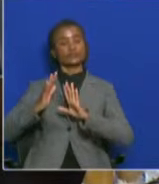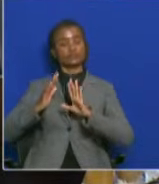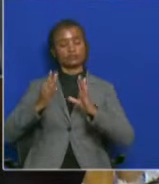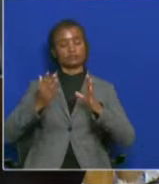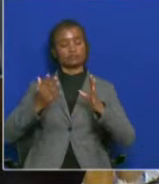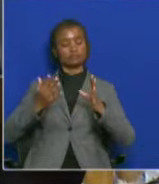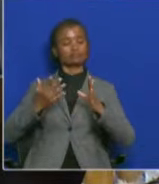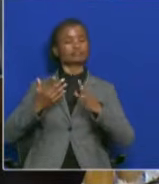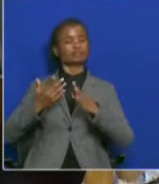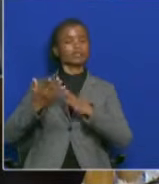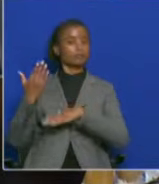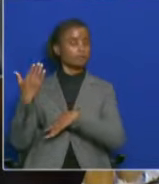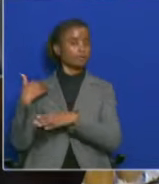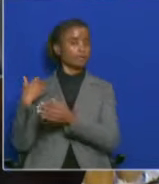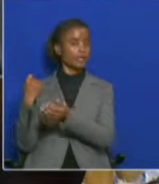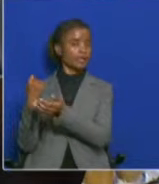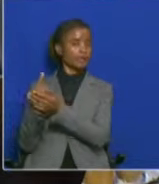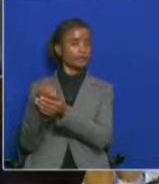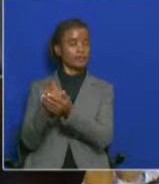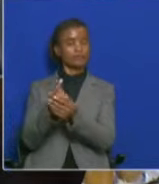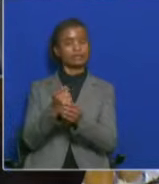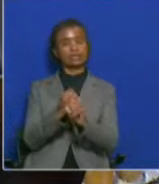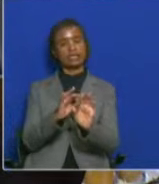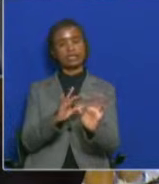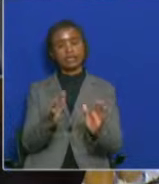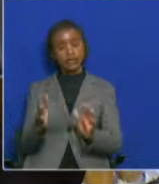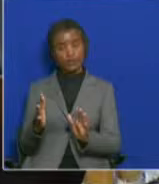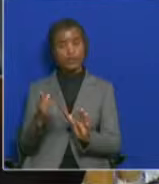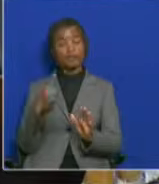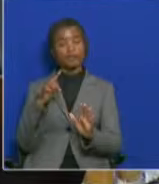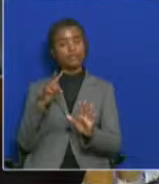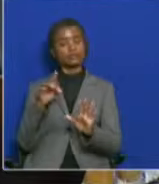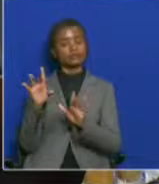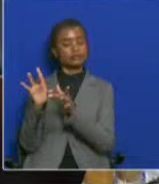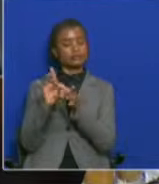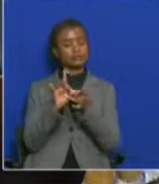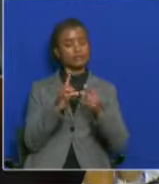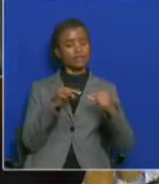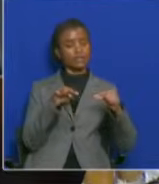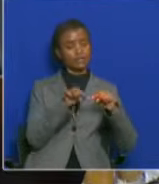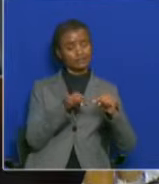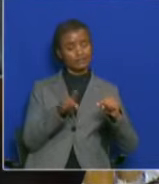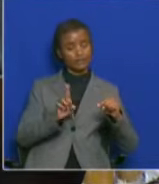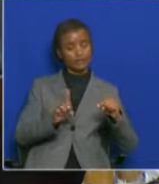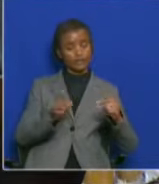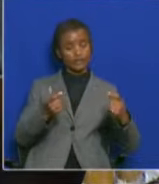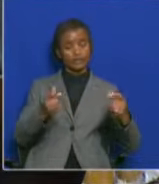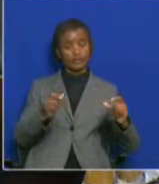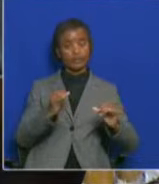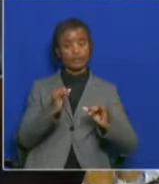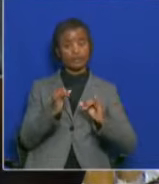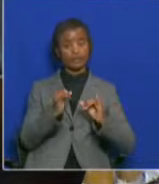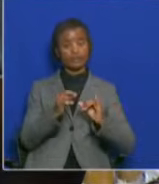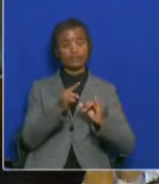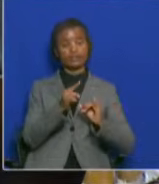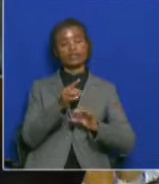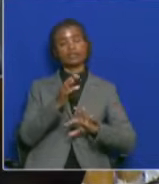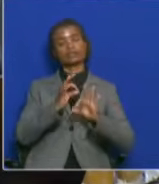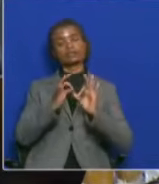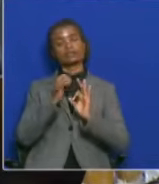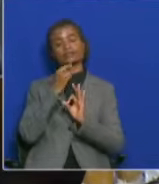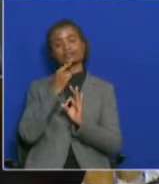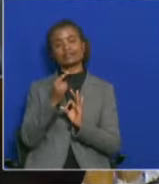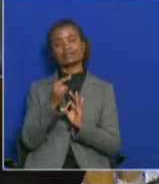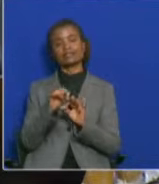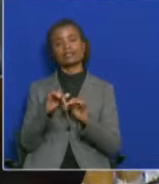is where he states in paragraph 11 that it was originally, Carney Links was originally started in about June